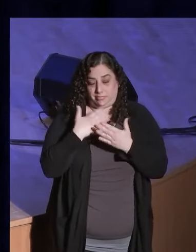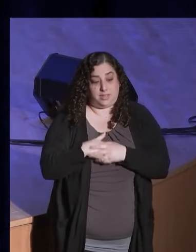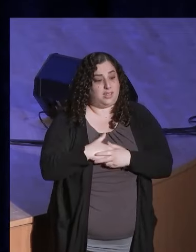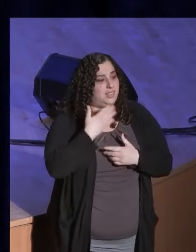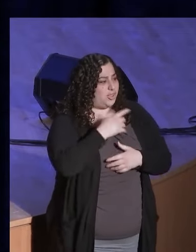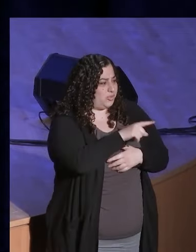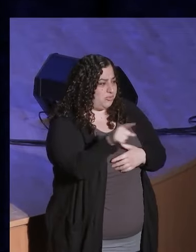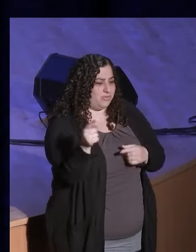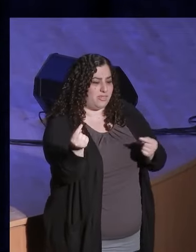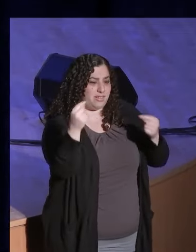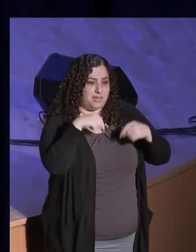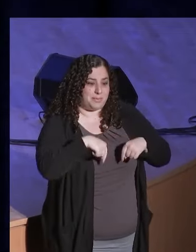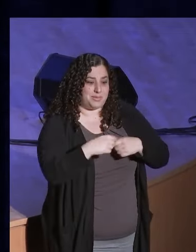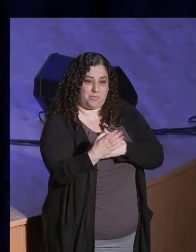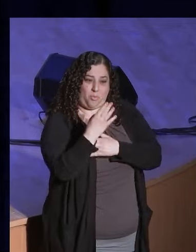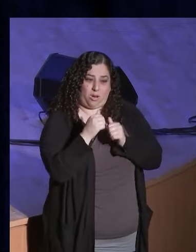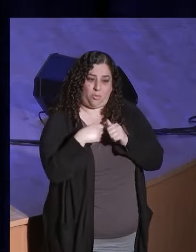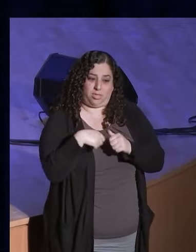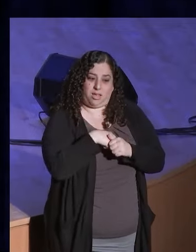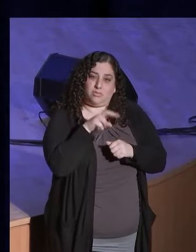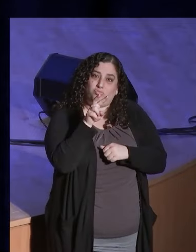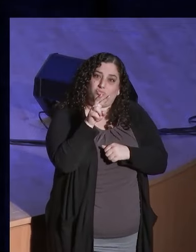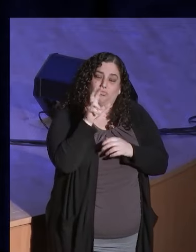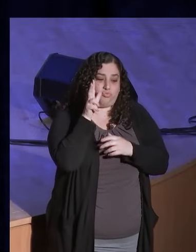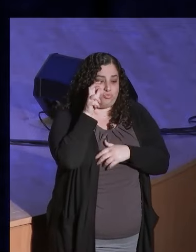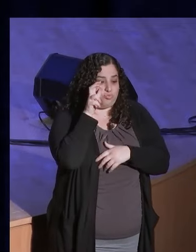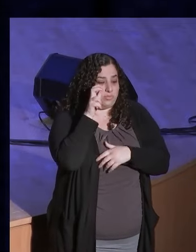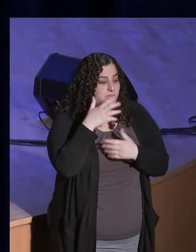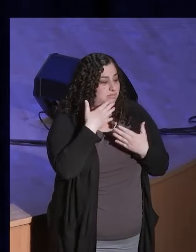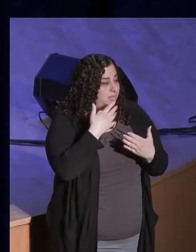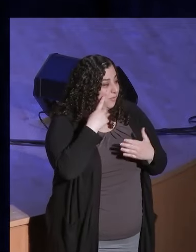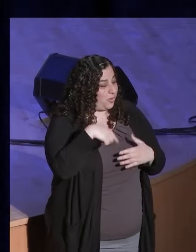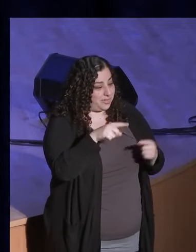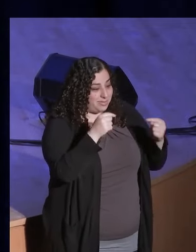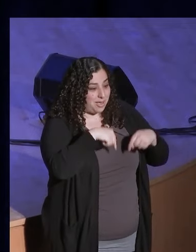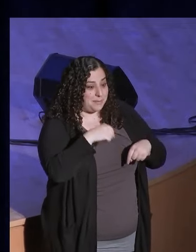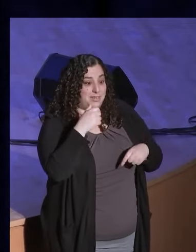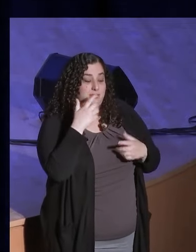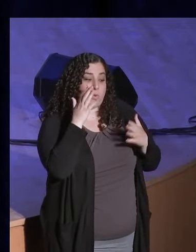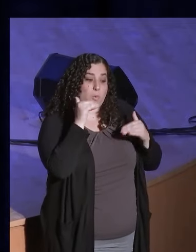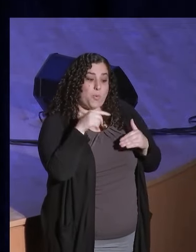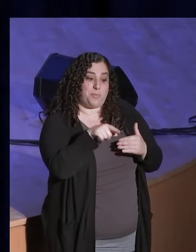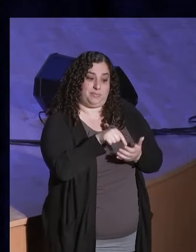come back to this festival day after day, at least until July 1st.